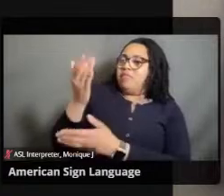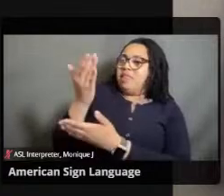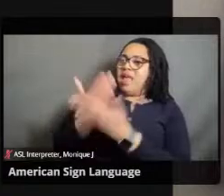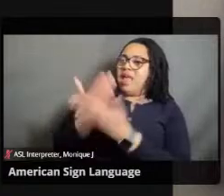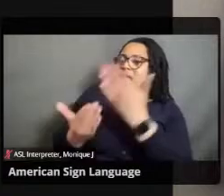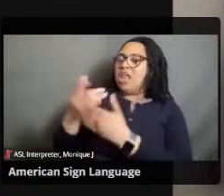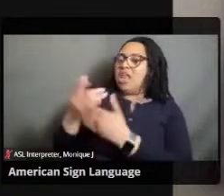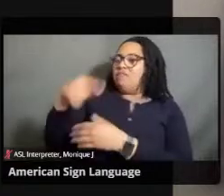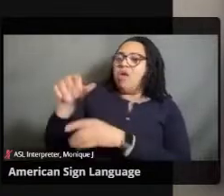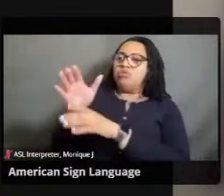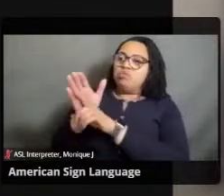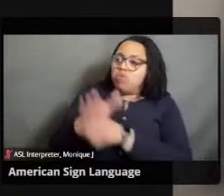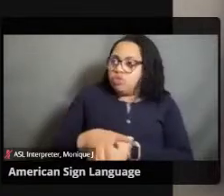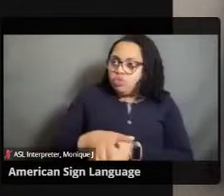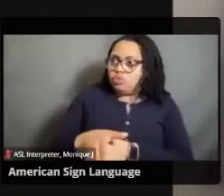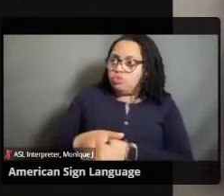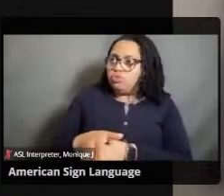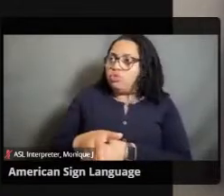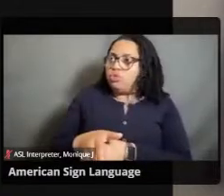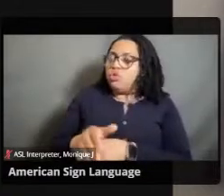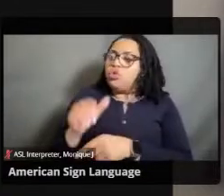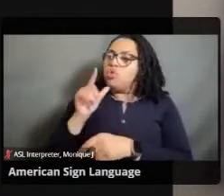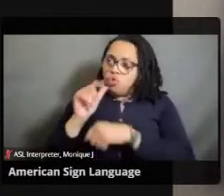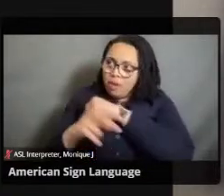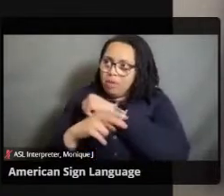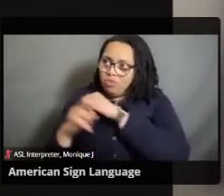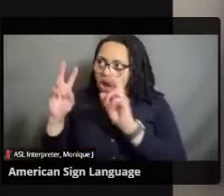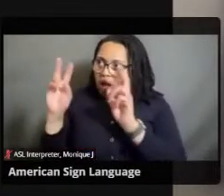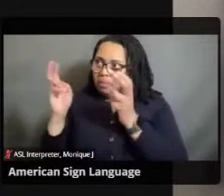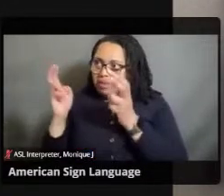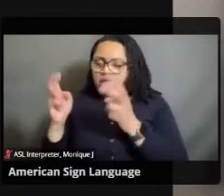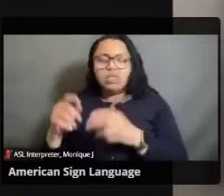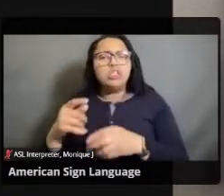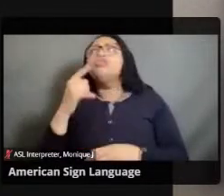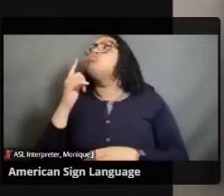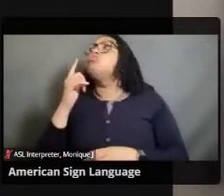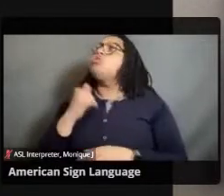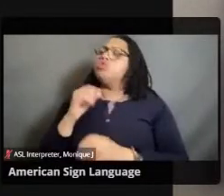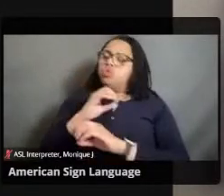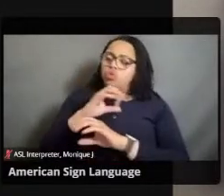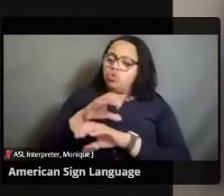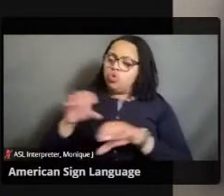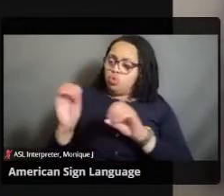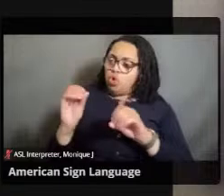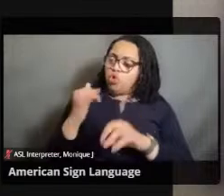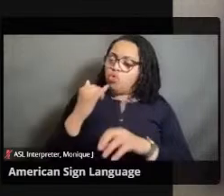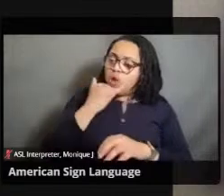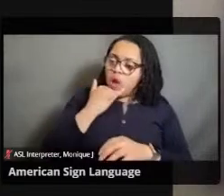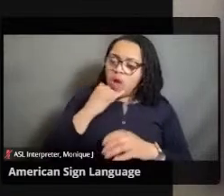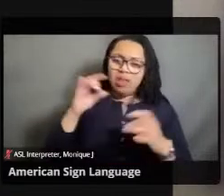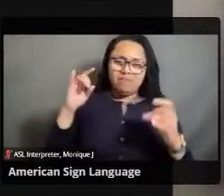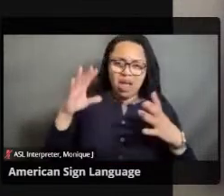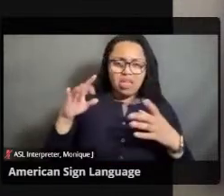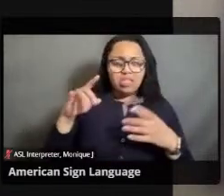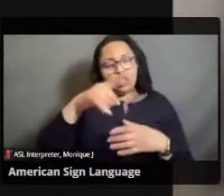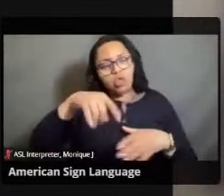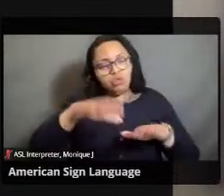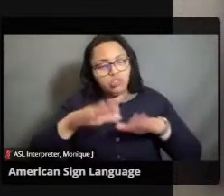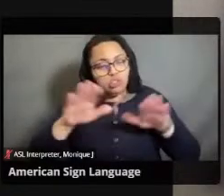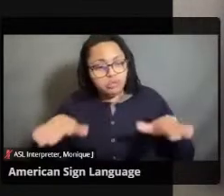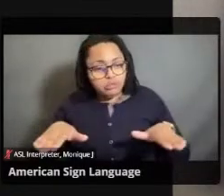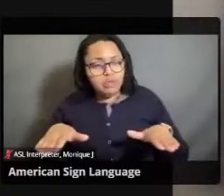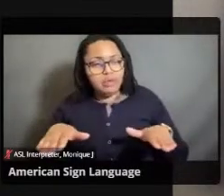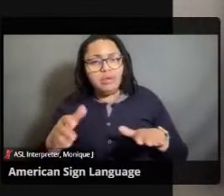robbed. You've told us to do no wrong or violence to the children or the